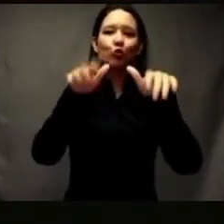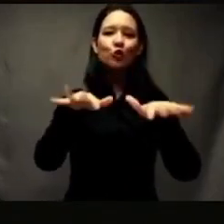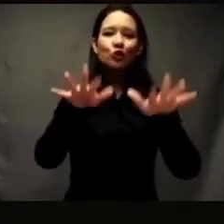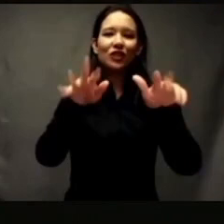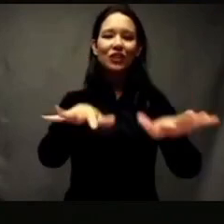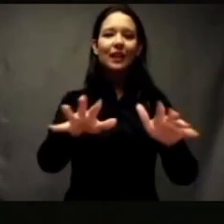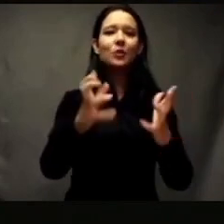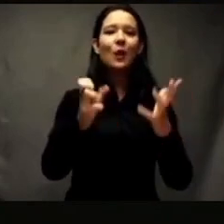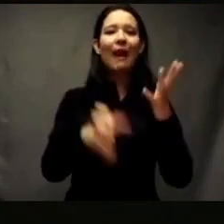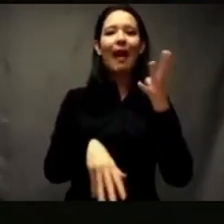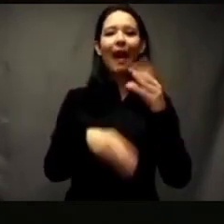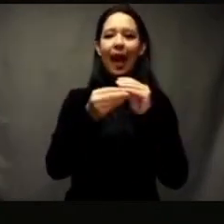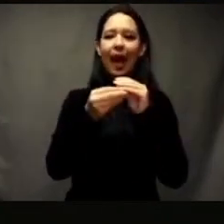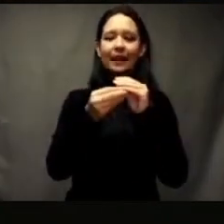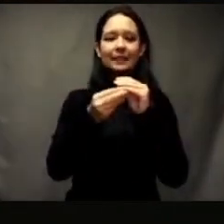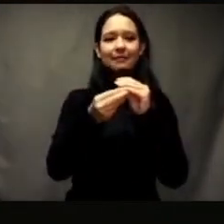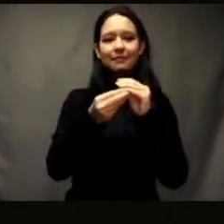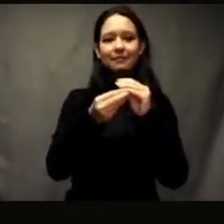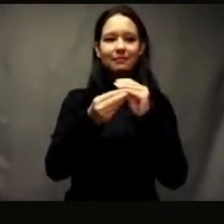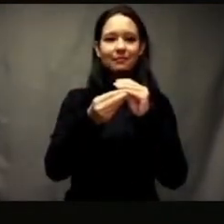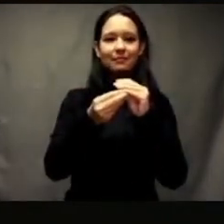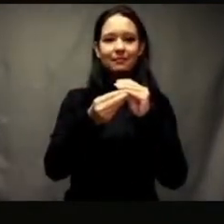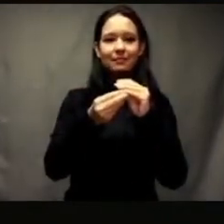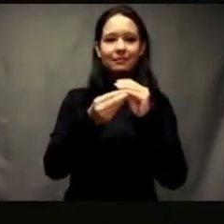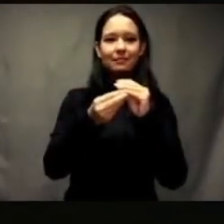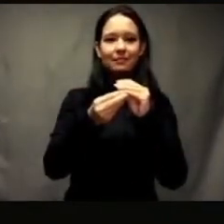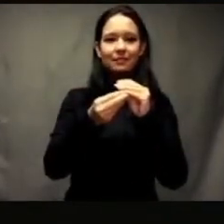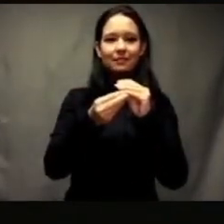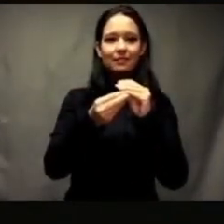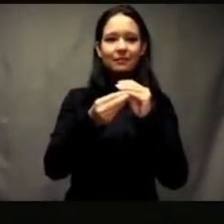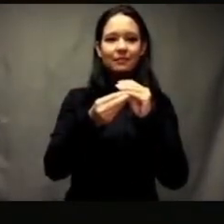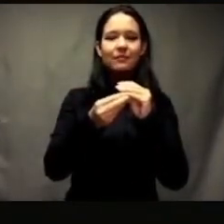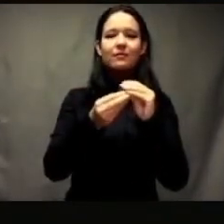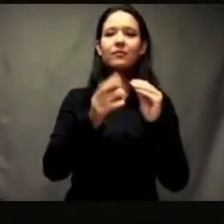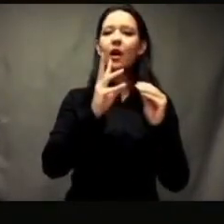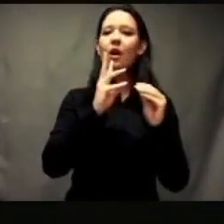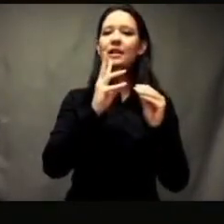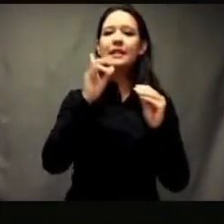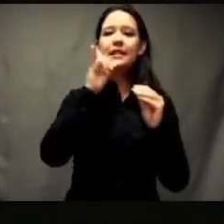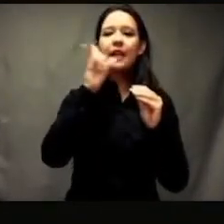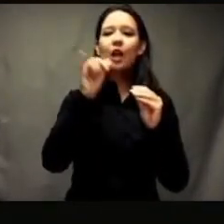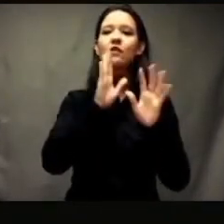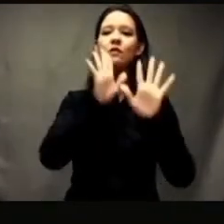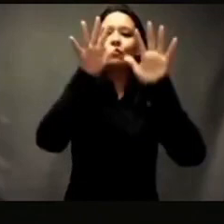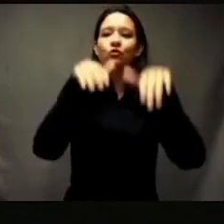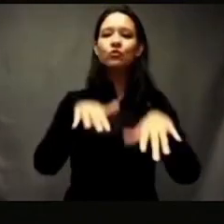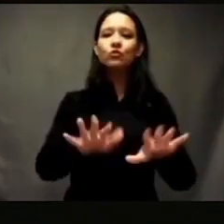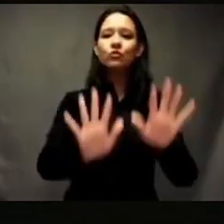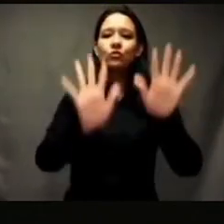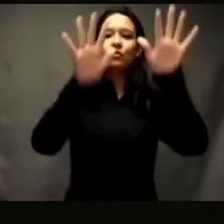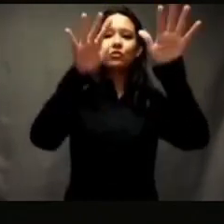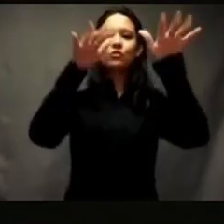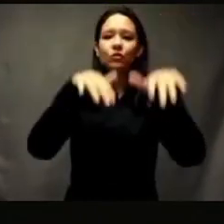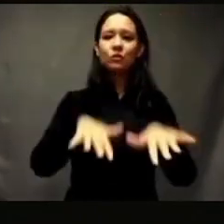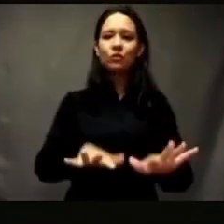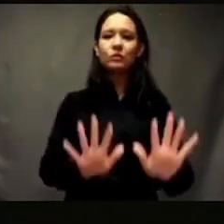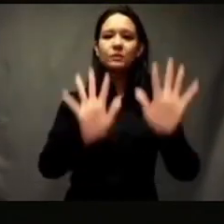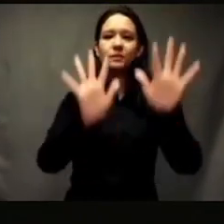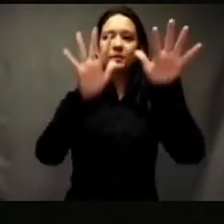maybe I can add like a little ocean wave sound. Let's see.